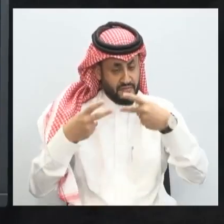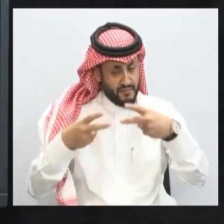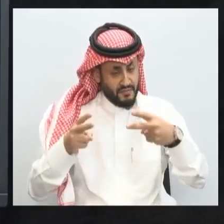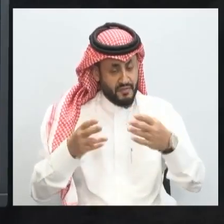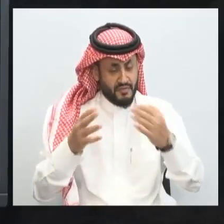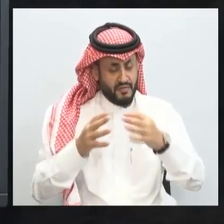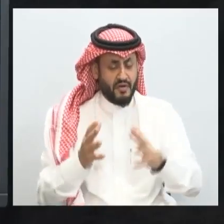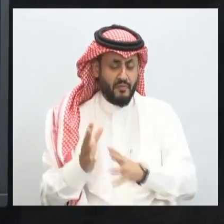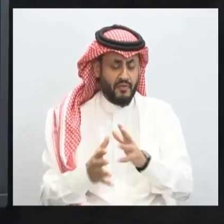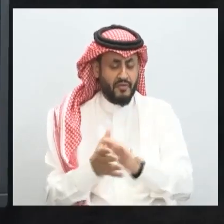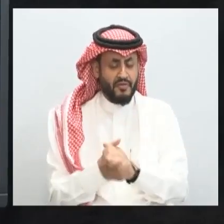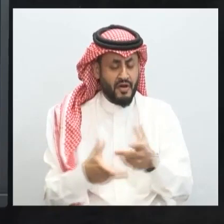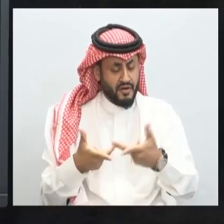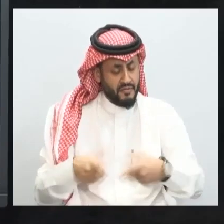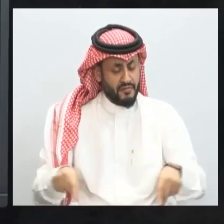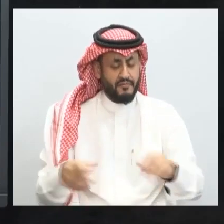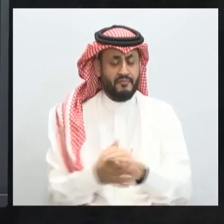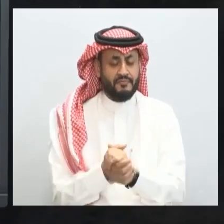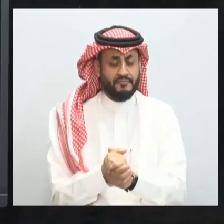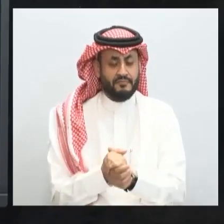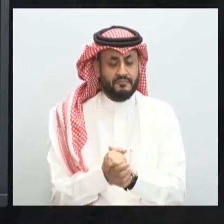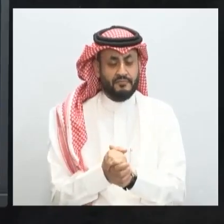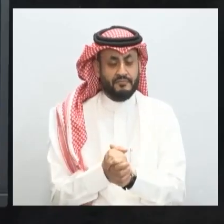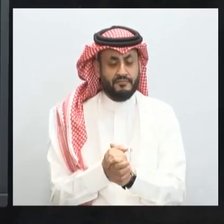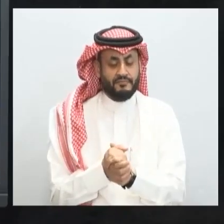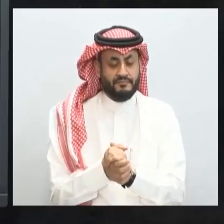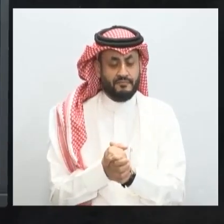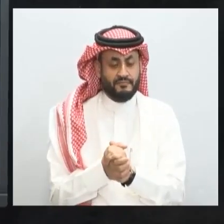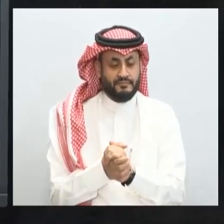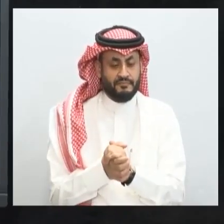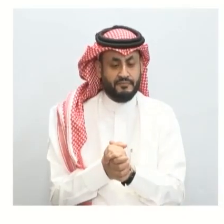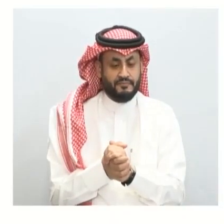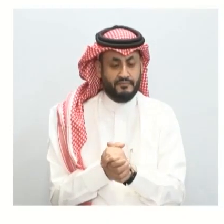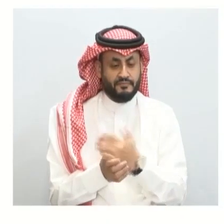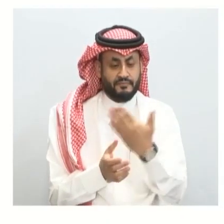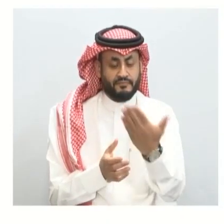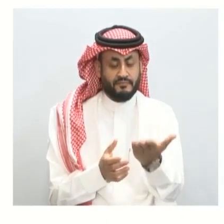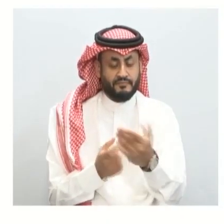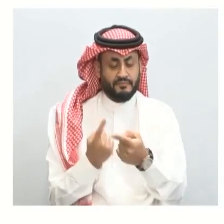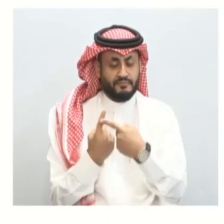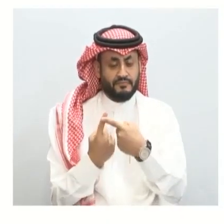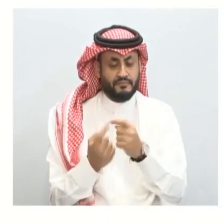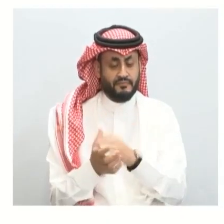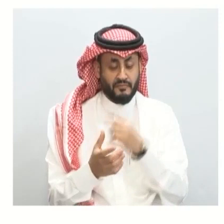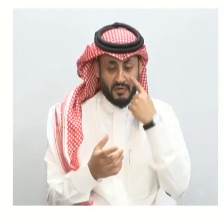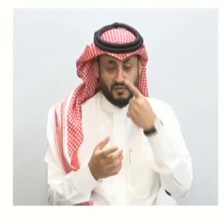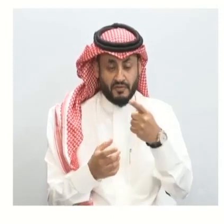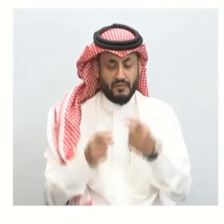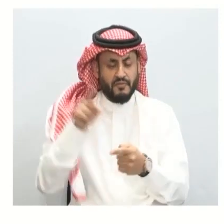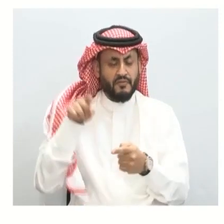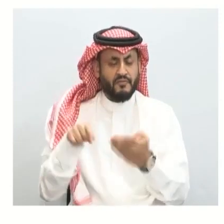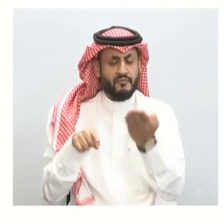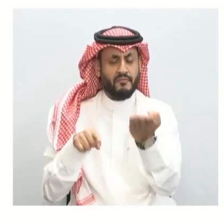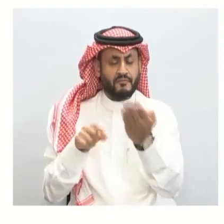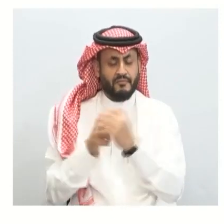our content, and at the end, we have our conclusion. So we have here, first of all, I would like you to look for this question. Now, this is